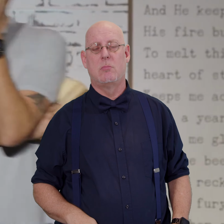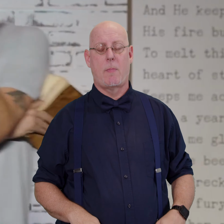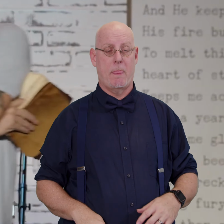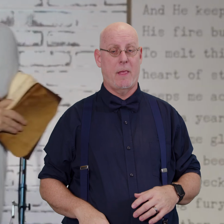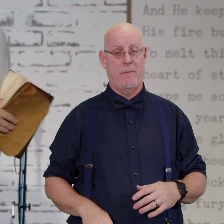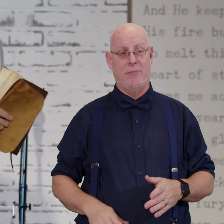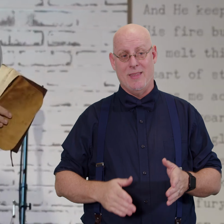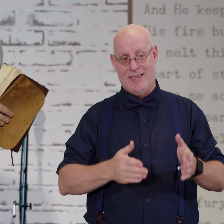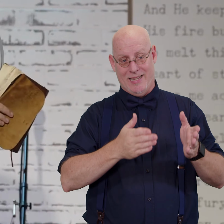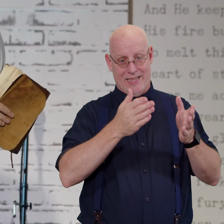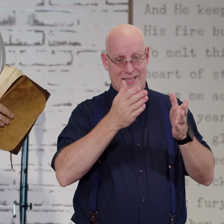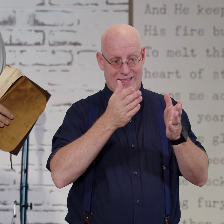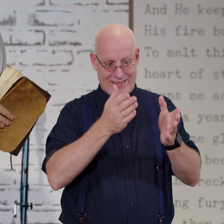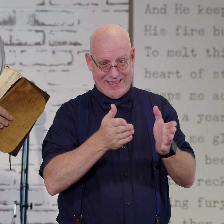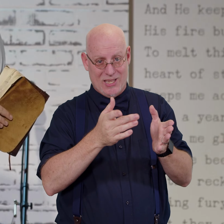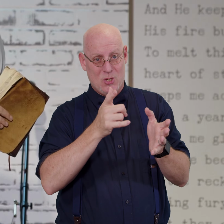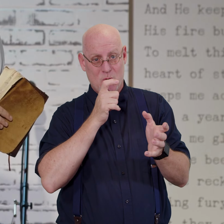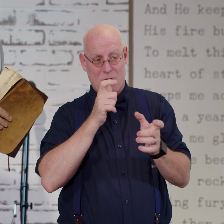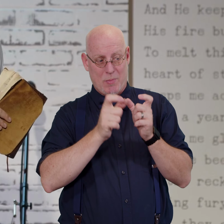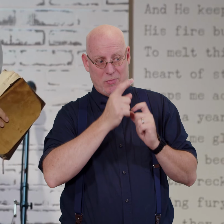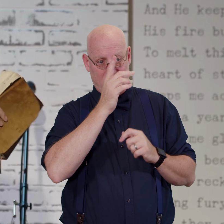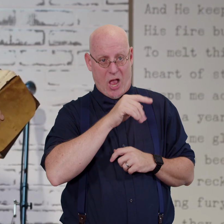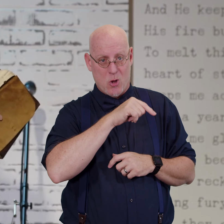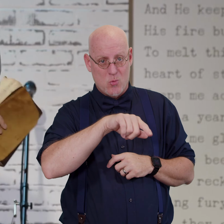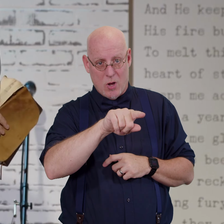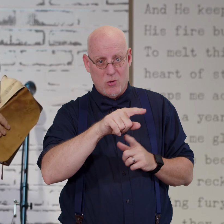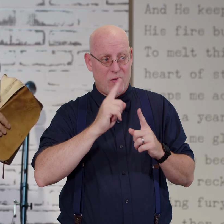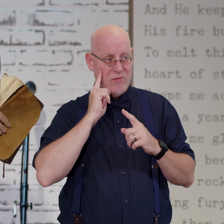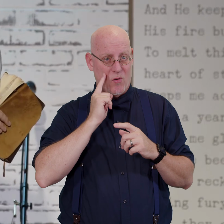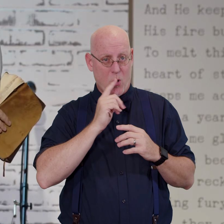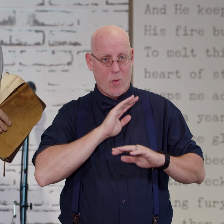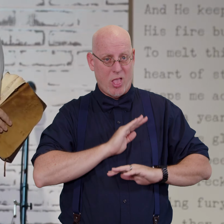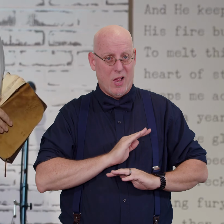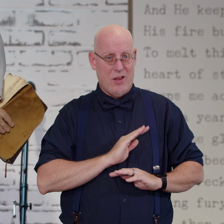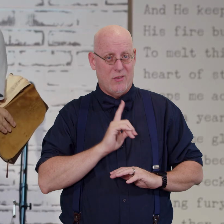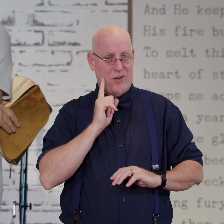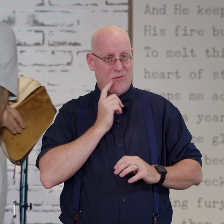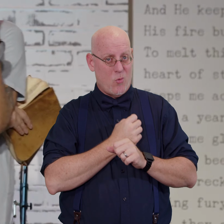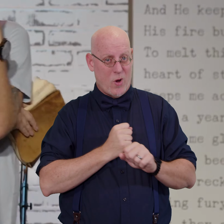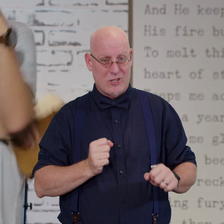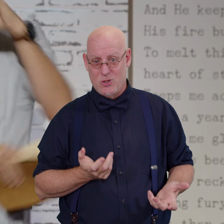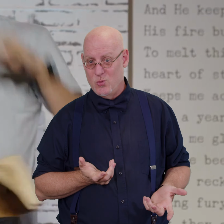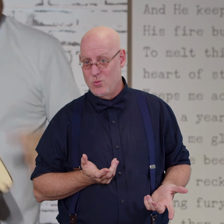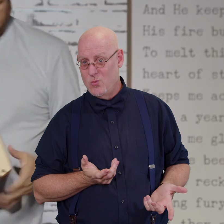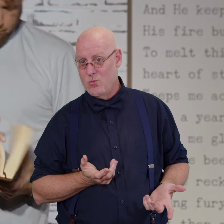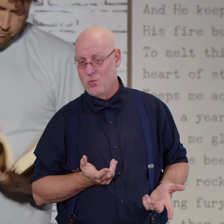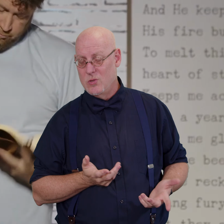And this is who the people of God are running to for relief, for rescue.